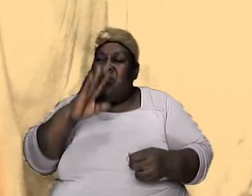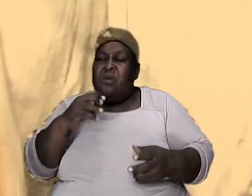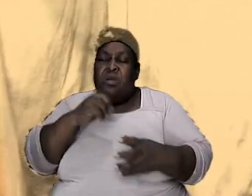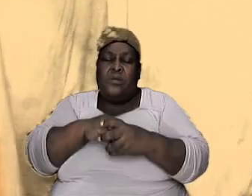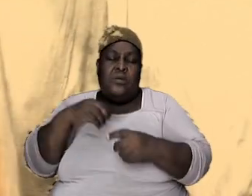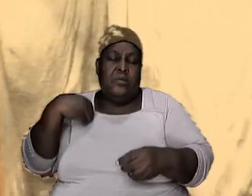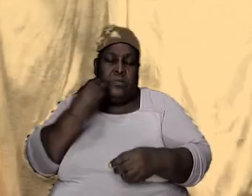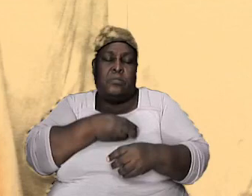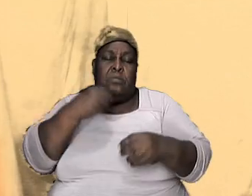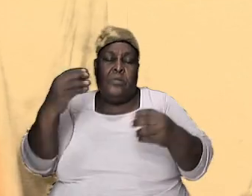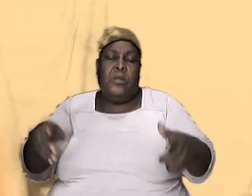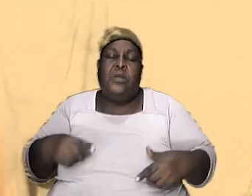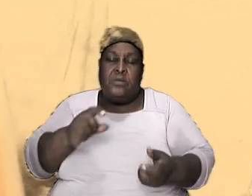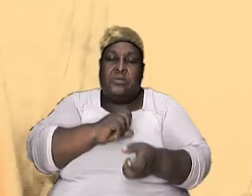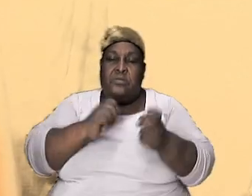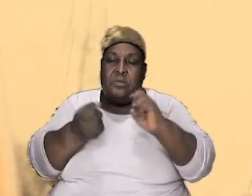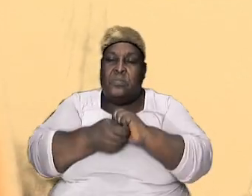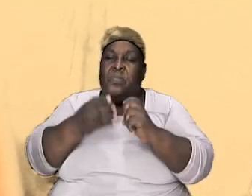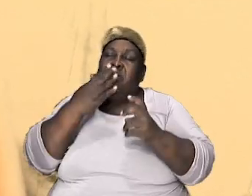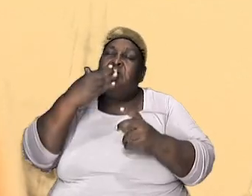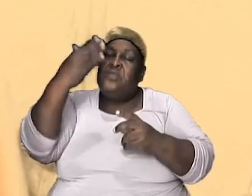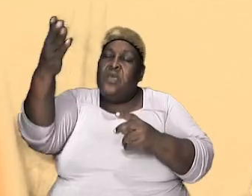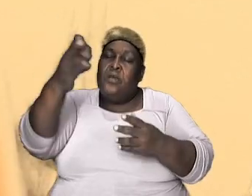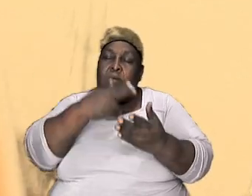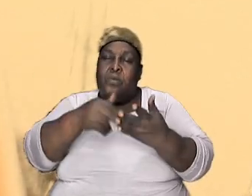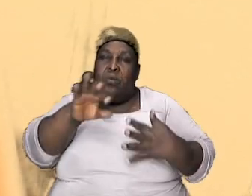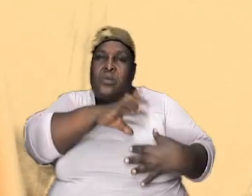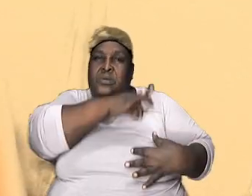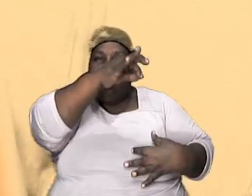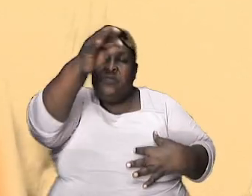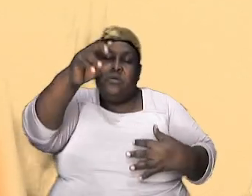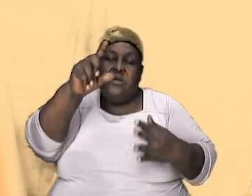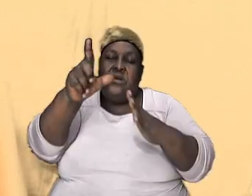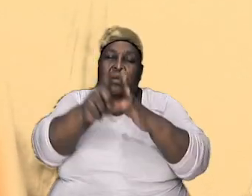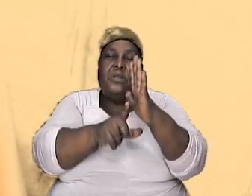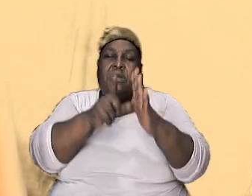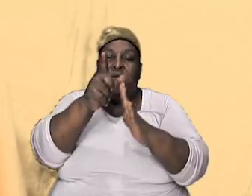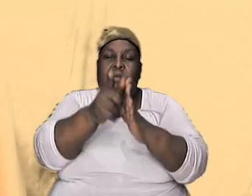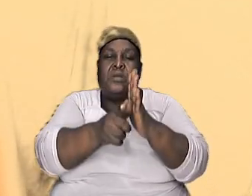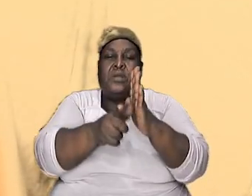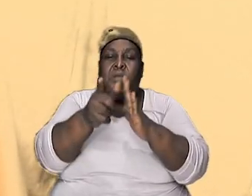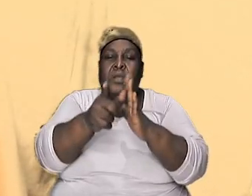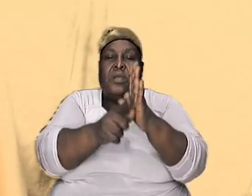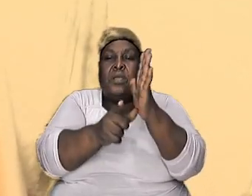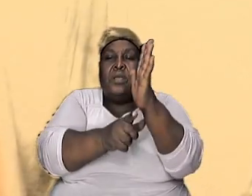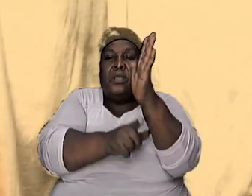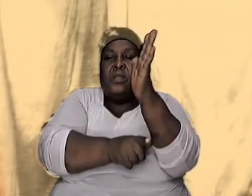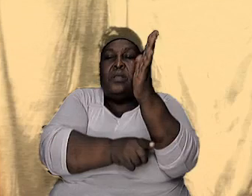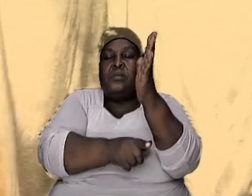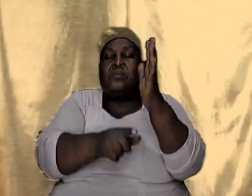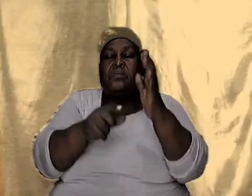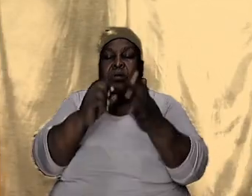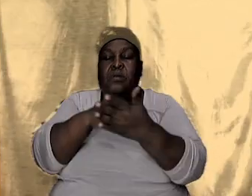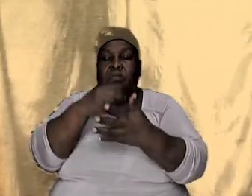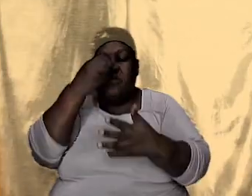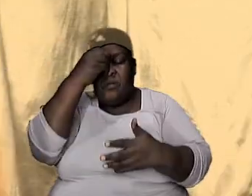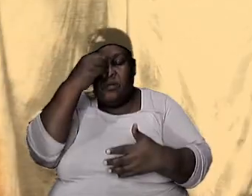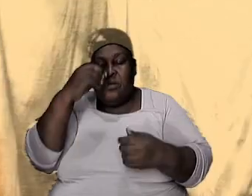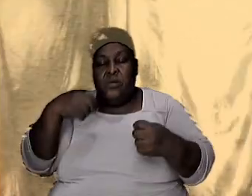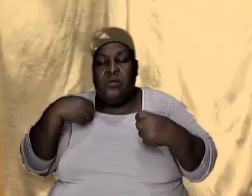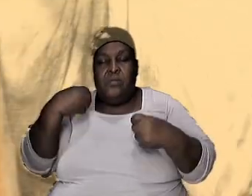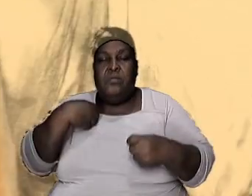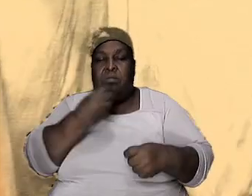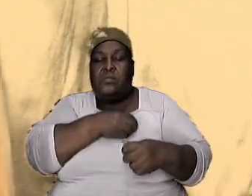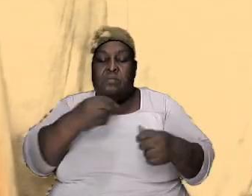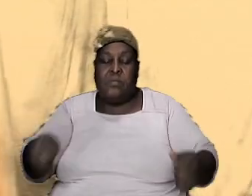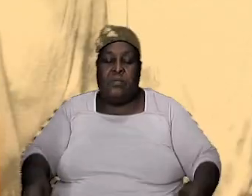we can be changed. Thank you one more time, Holy Spirit, for this lesson tonight. And help us, Lord, just to apply what we have learned to our lives